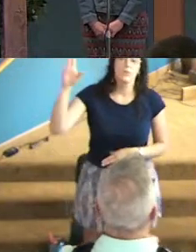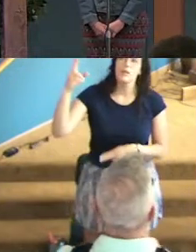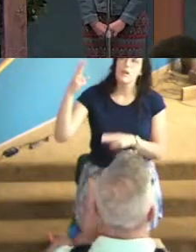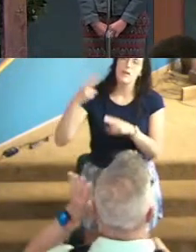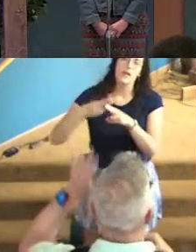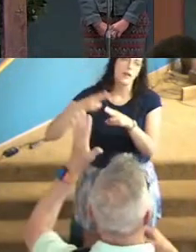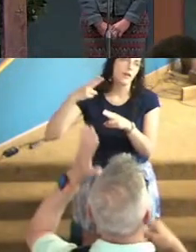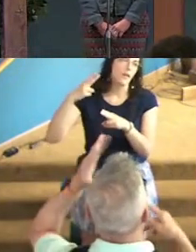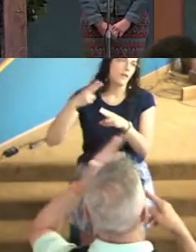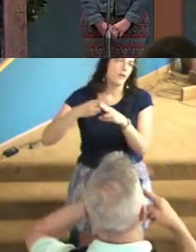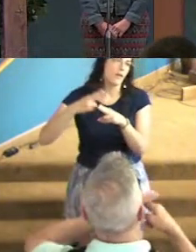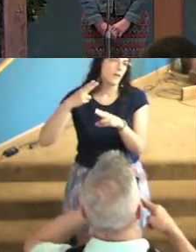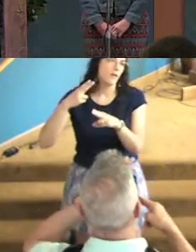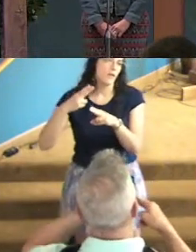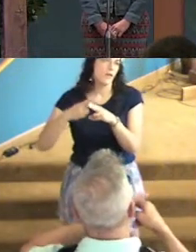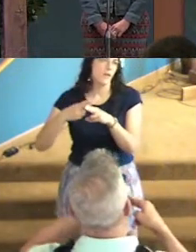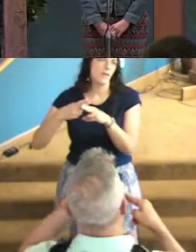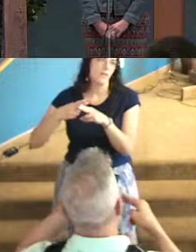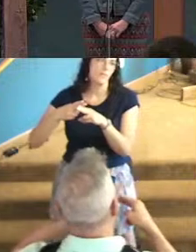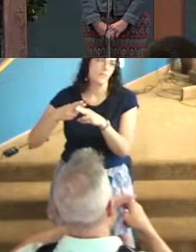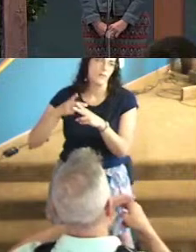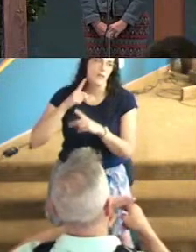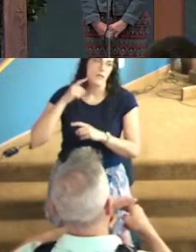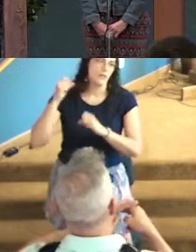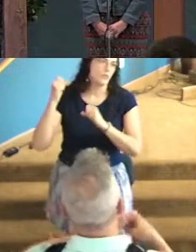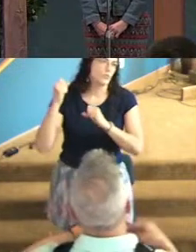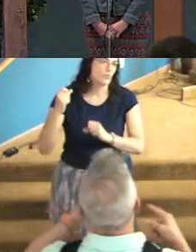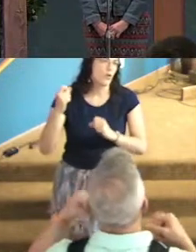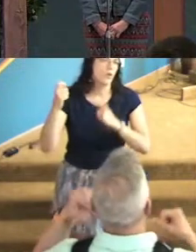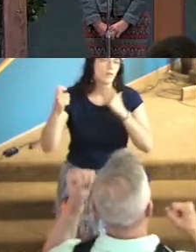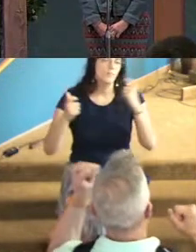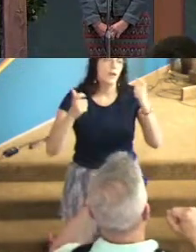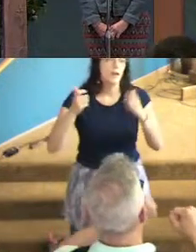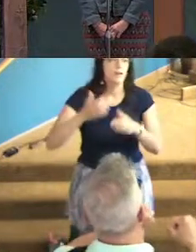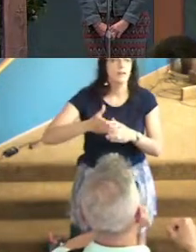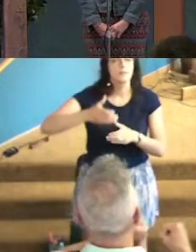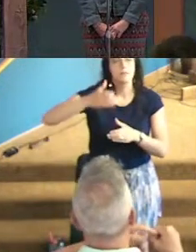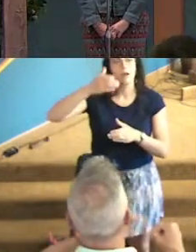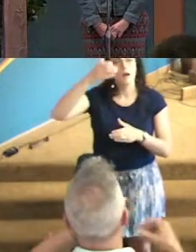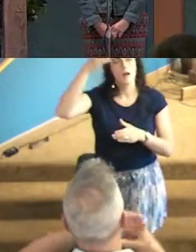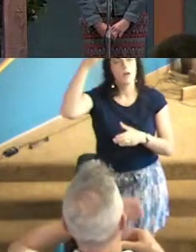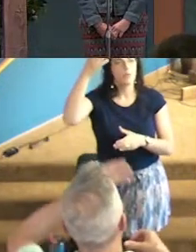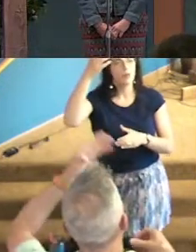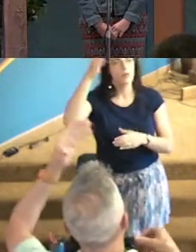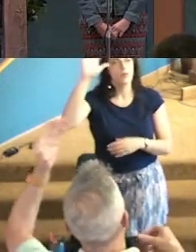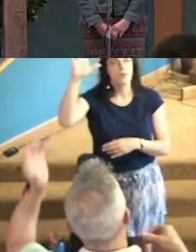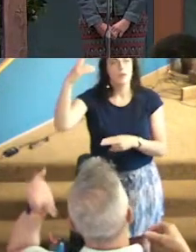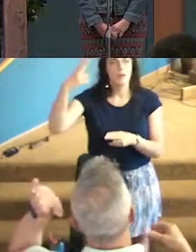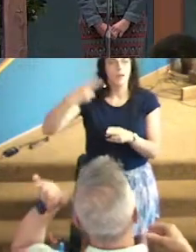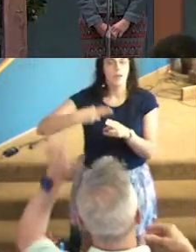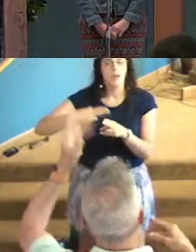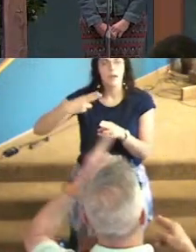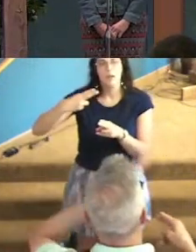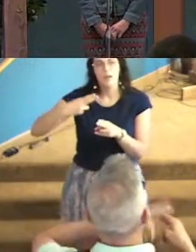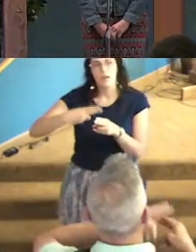name. Your name is a strong and mighty tower.